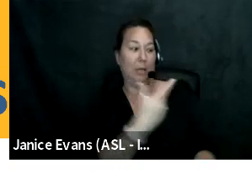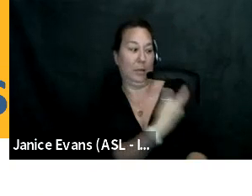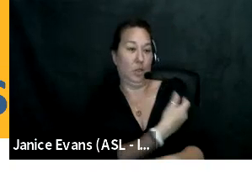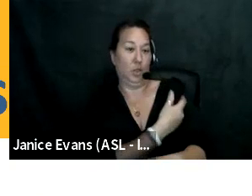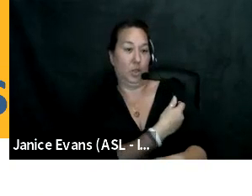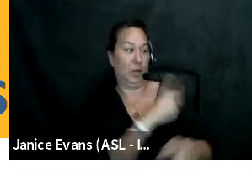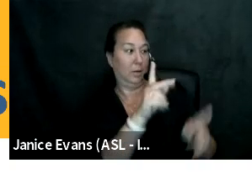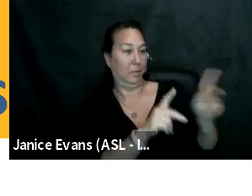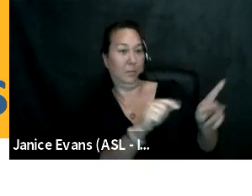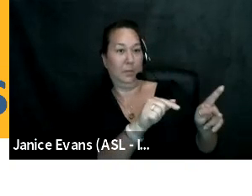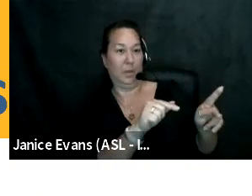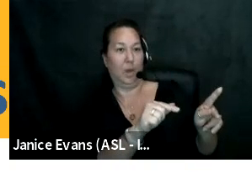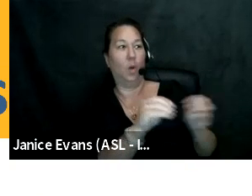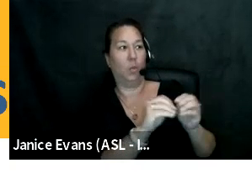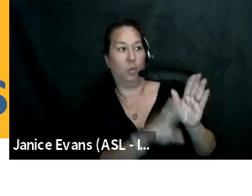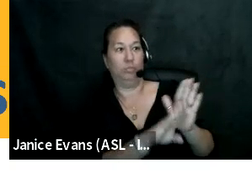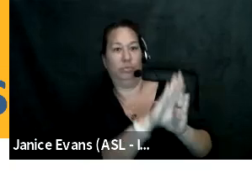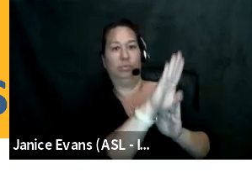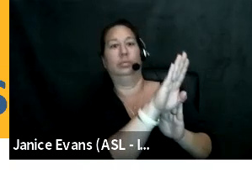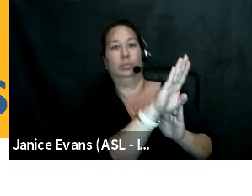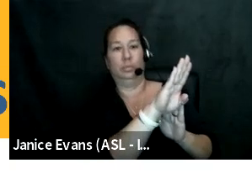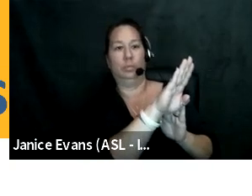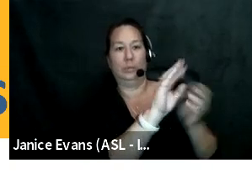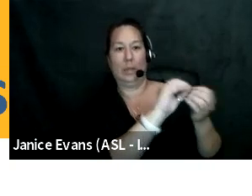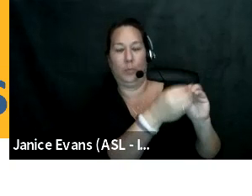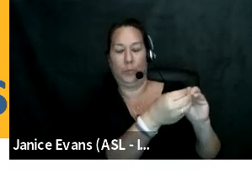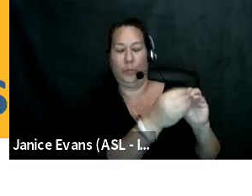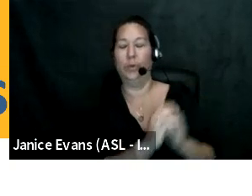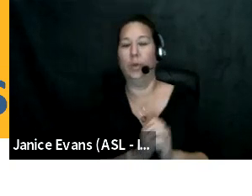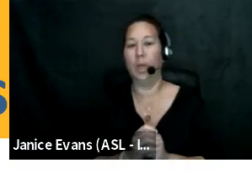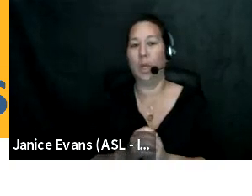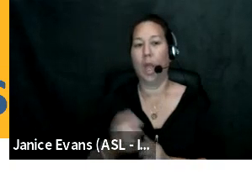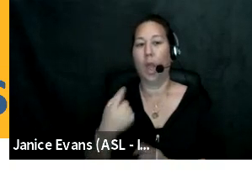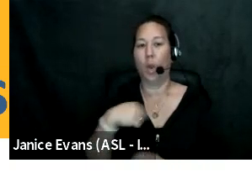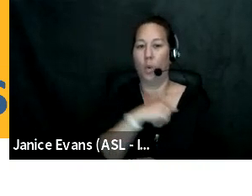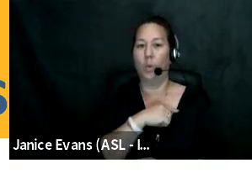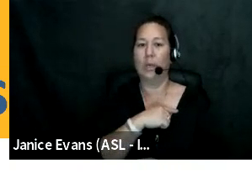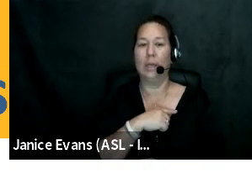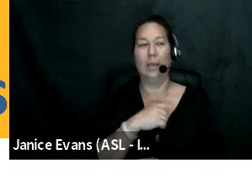that we will continue to require masks in certain settings.